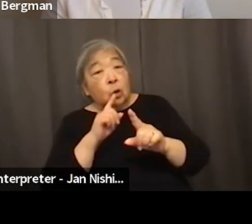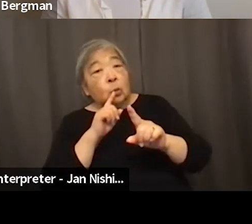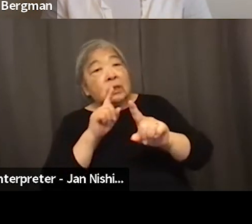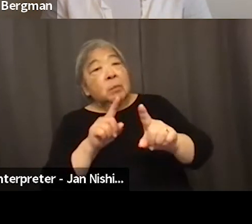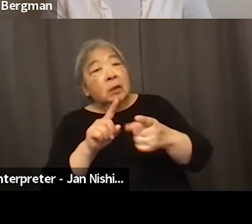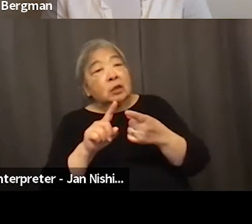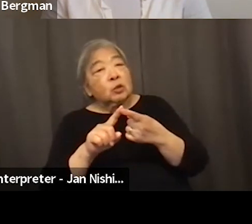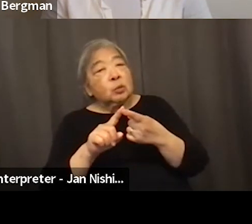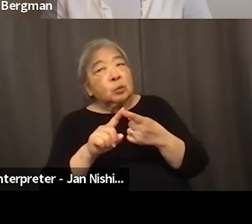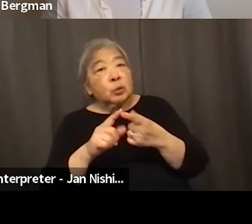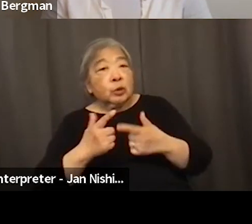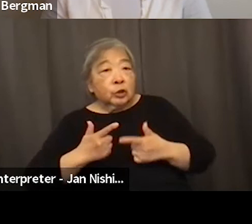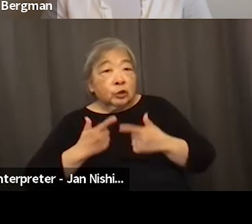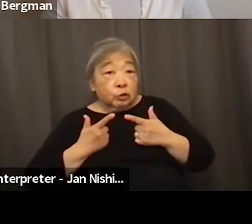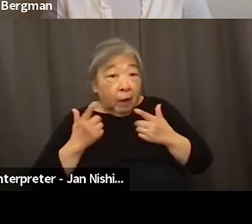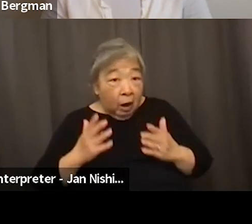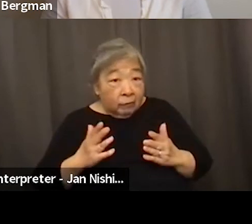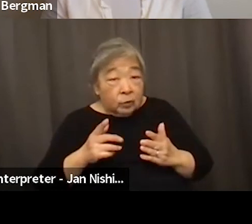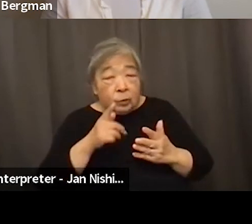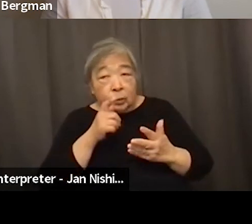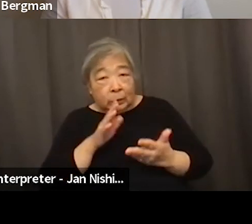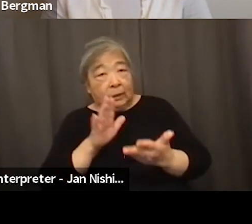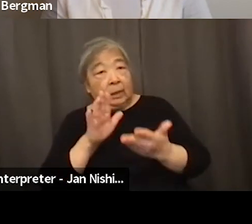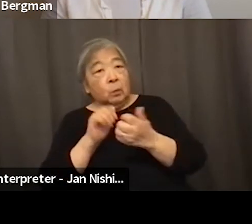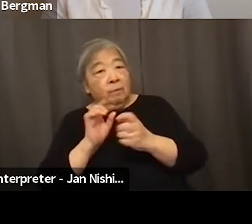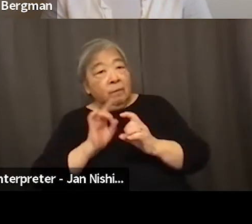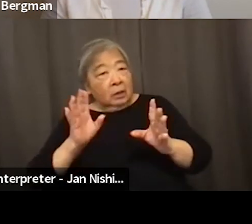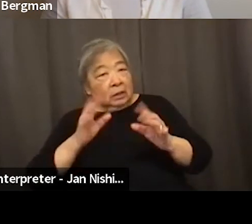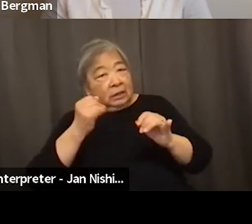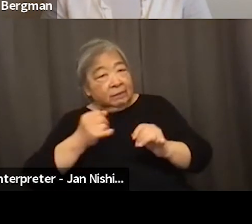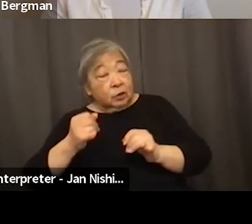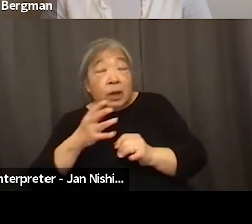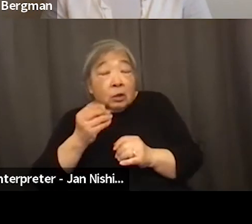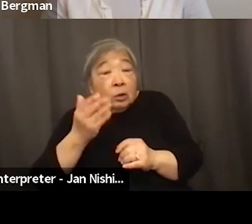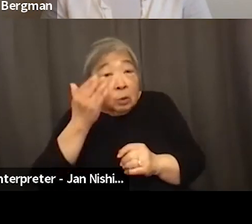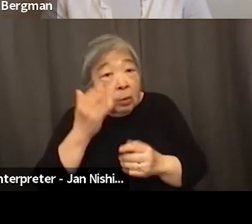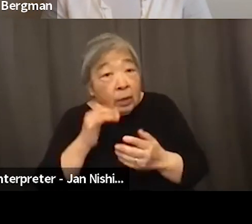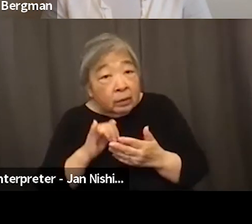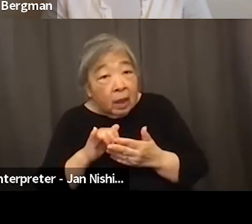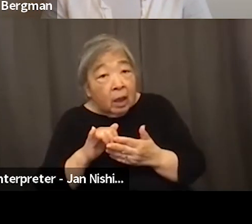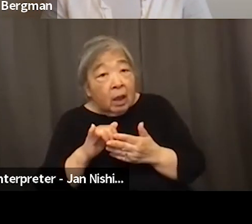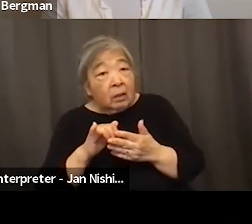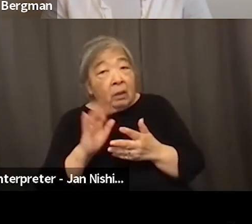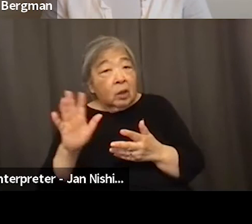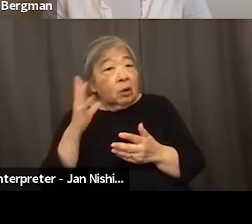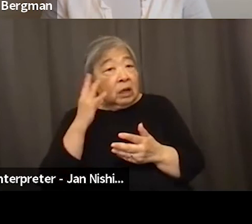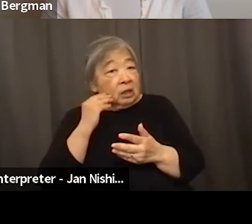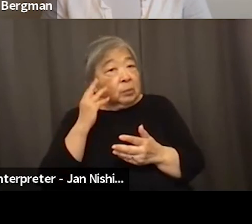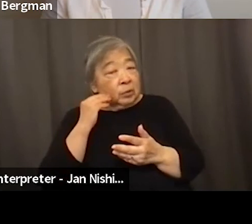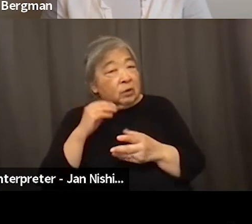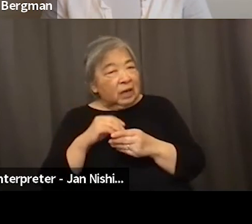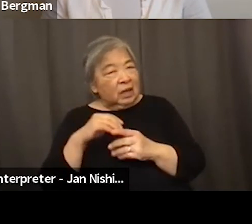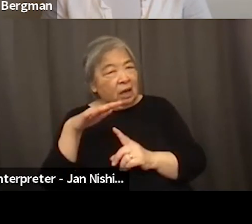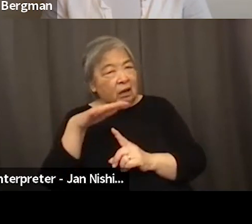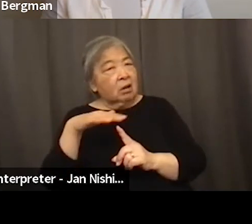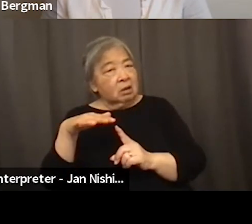to survivors that are dealing with violence on an individual basis, and knowing that their experiences are within a context, of